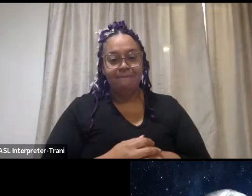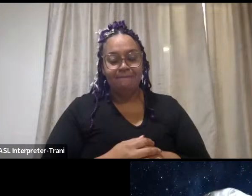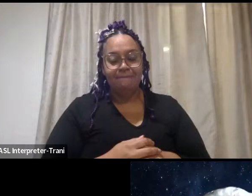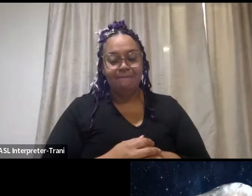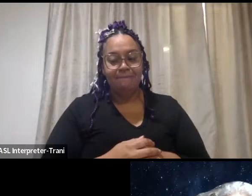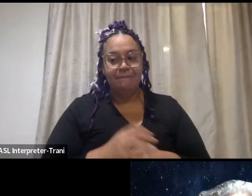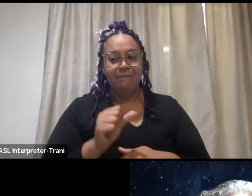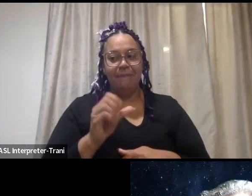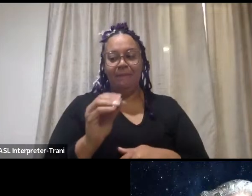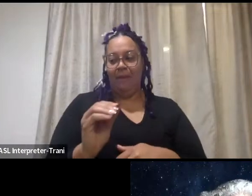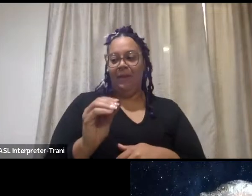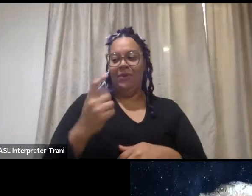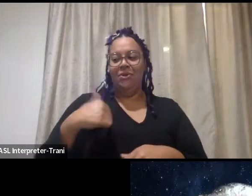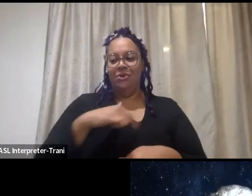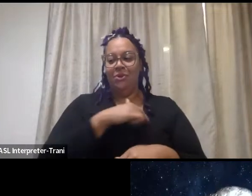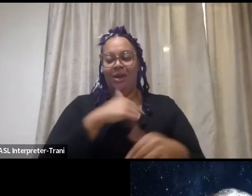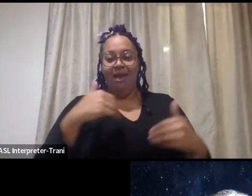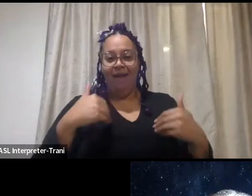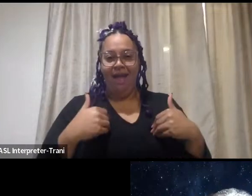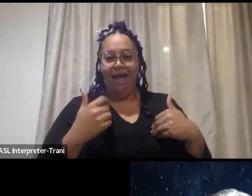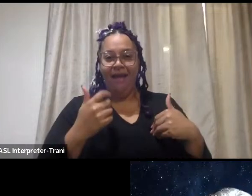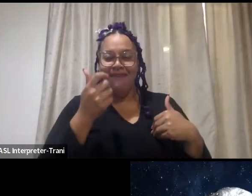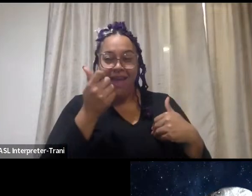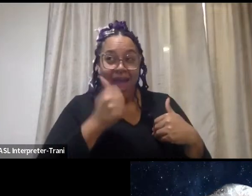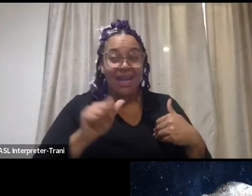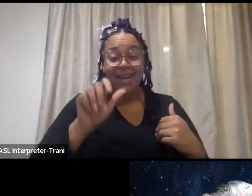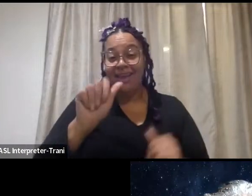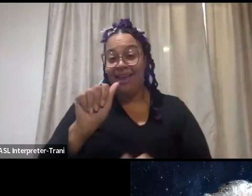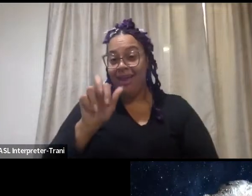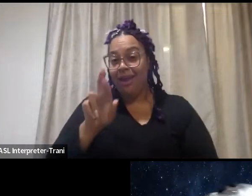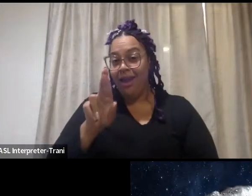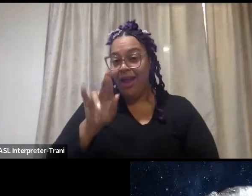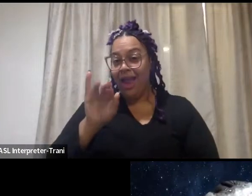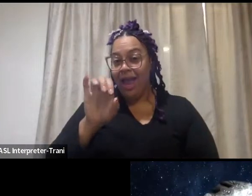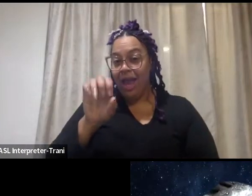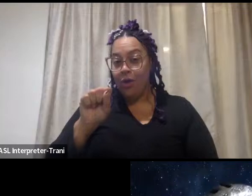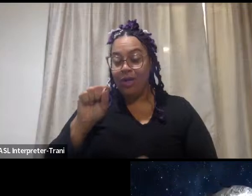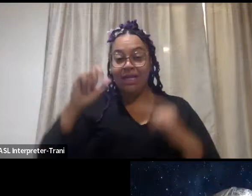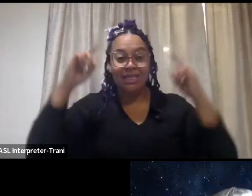So, do we have any Aries folks in the house?